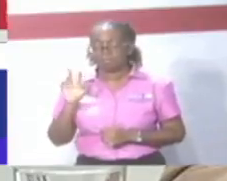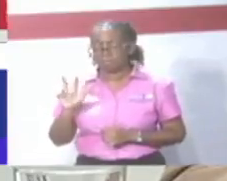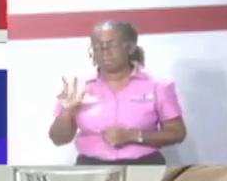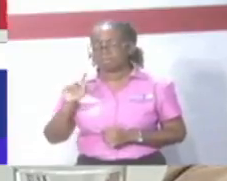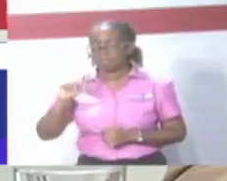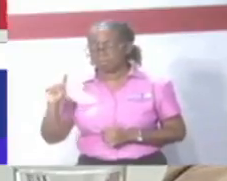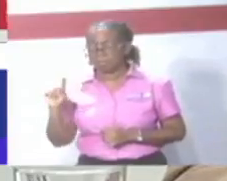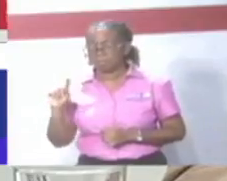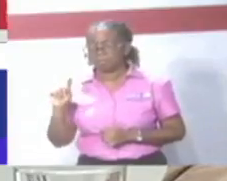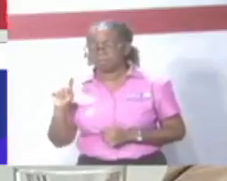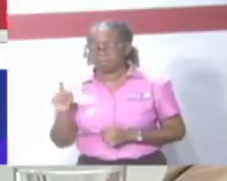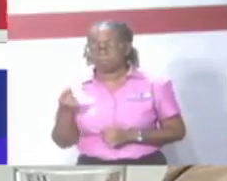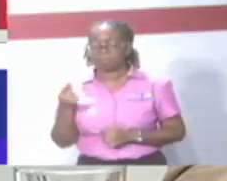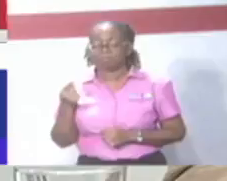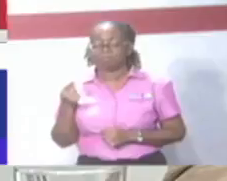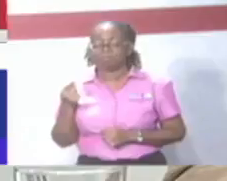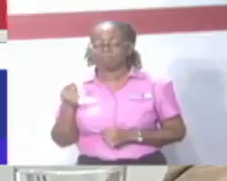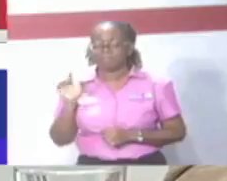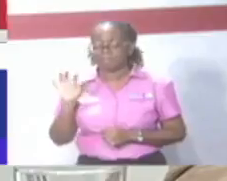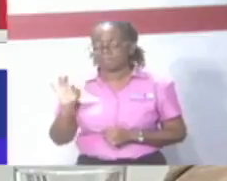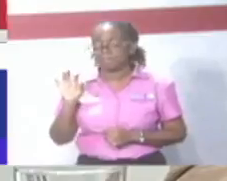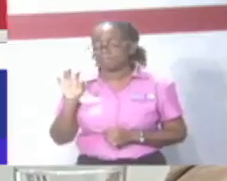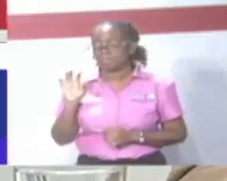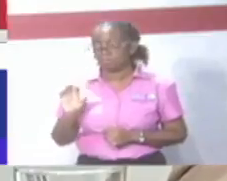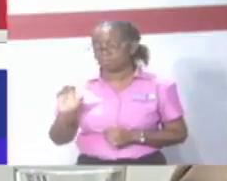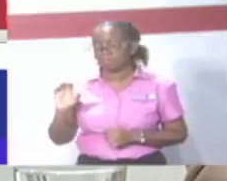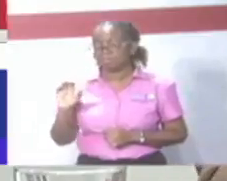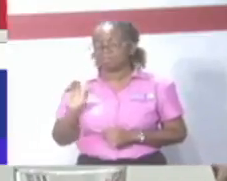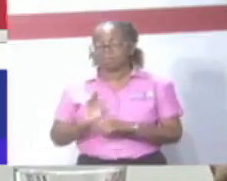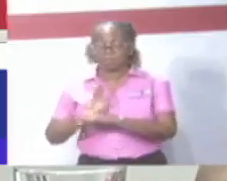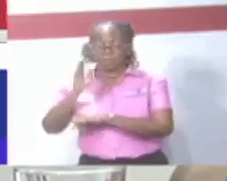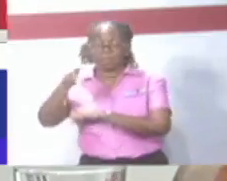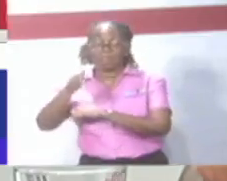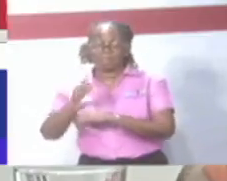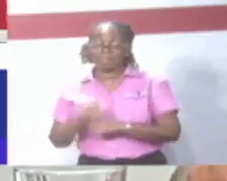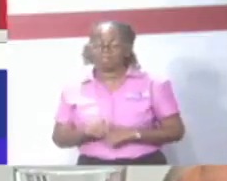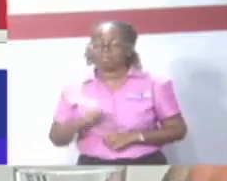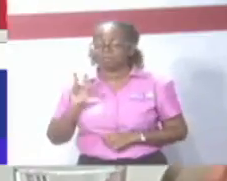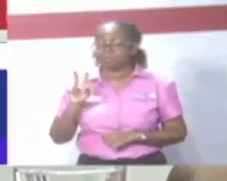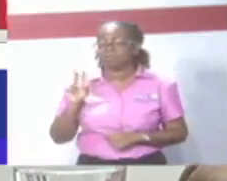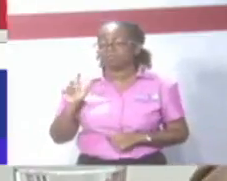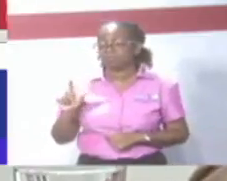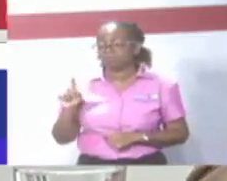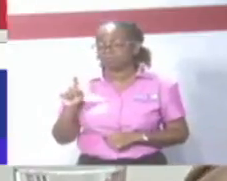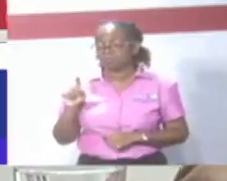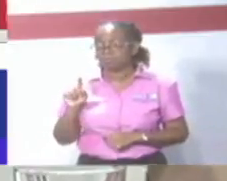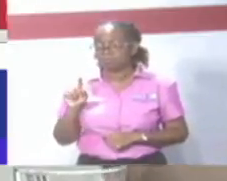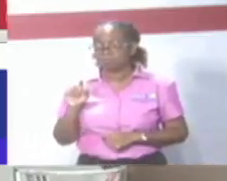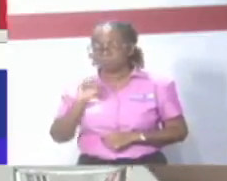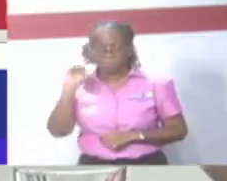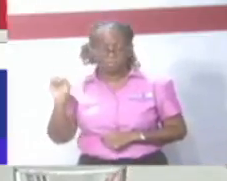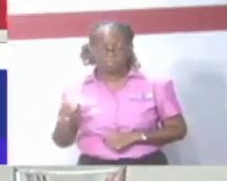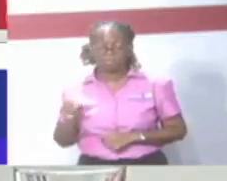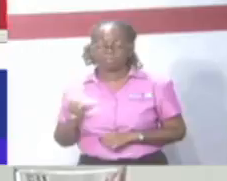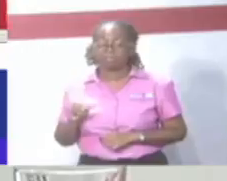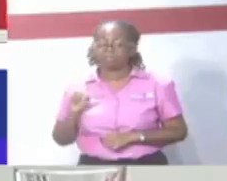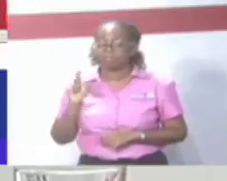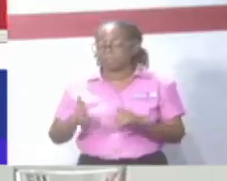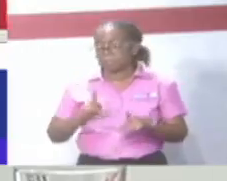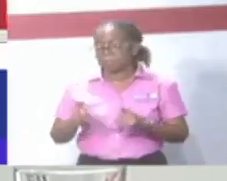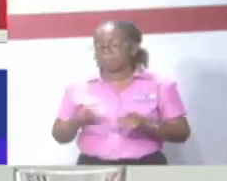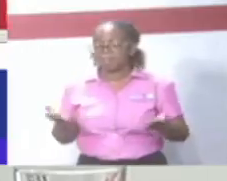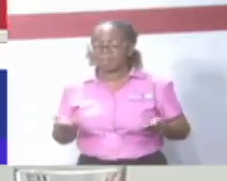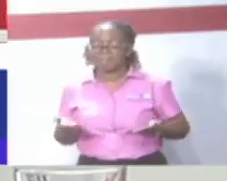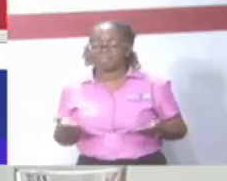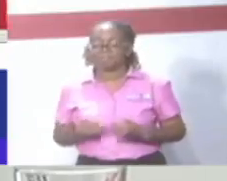493,367, which is 35.2% of the population. Some more details on figures. As